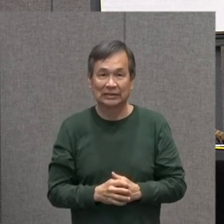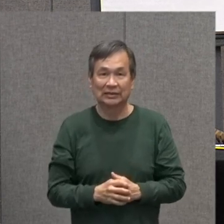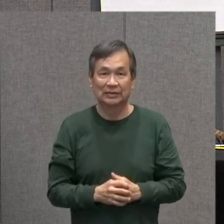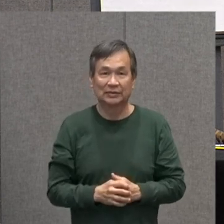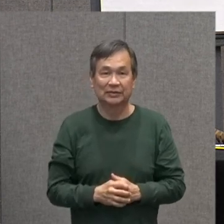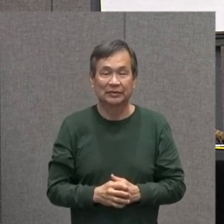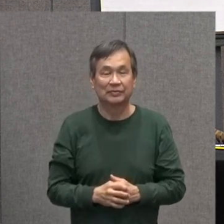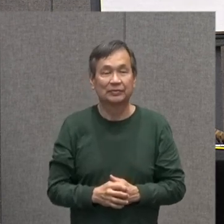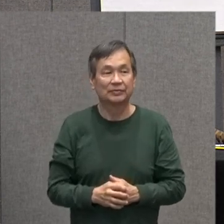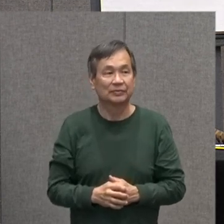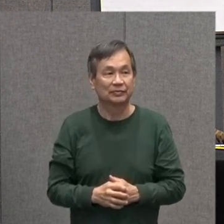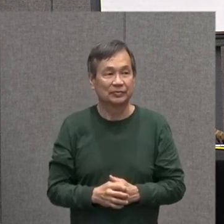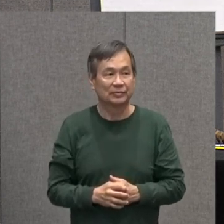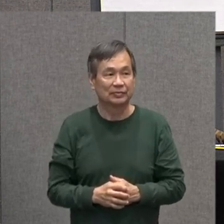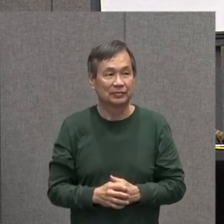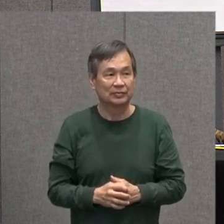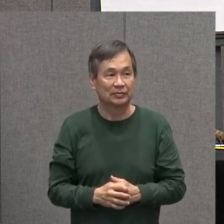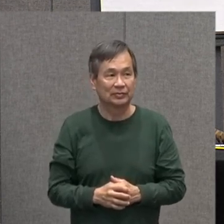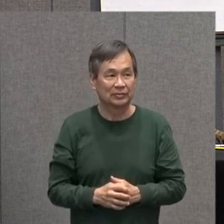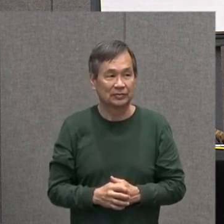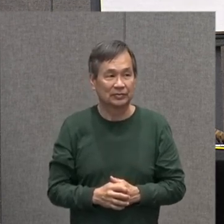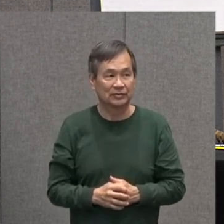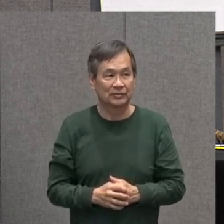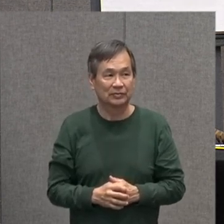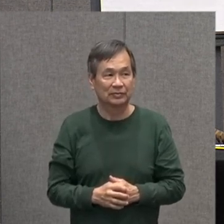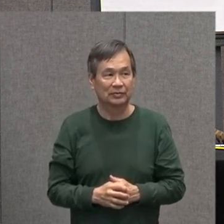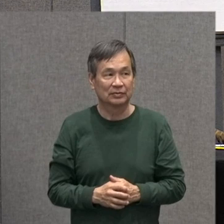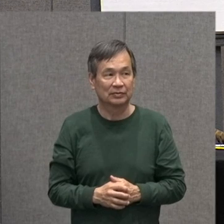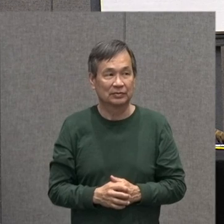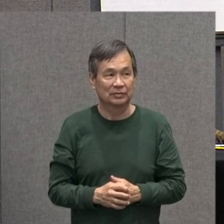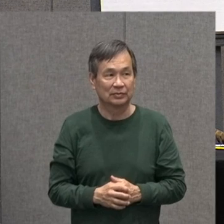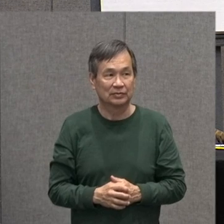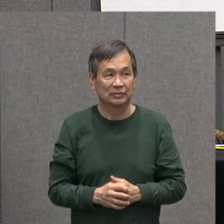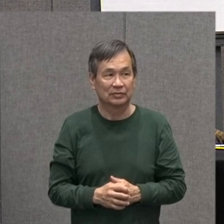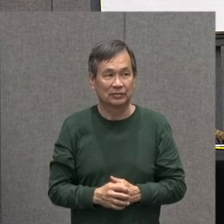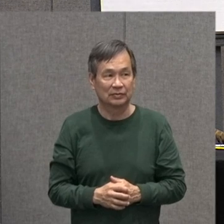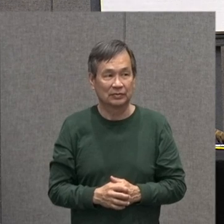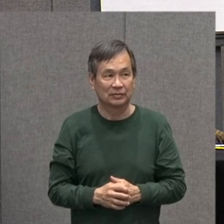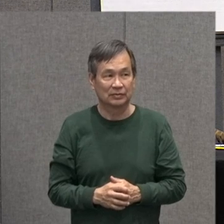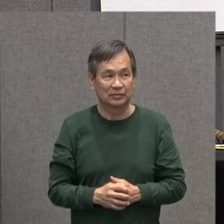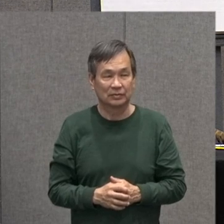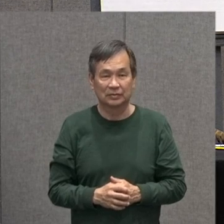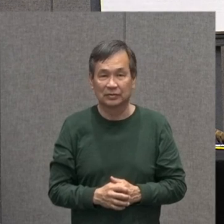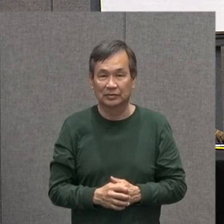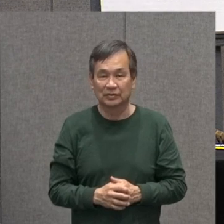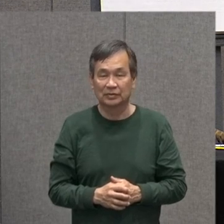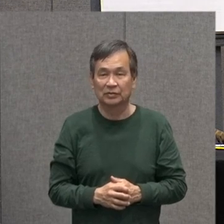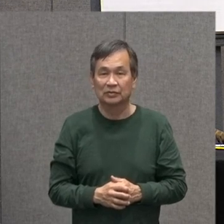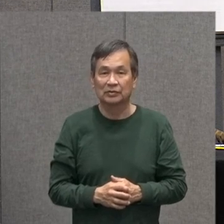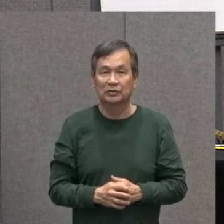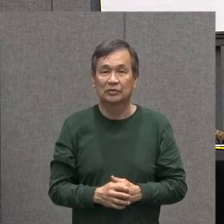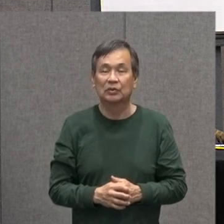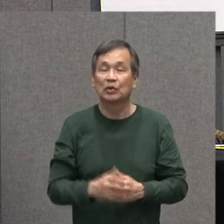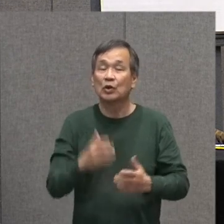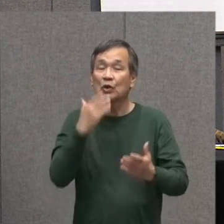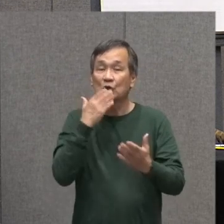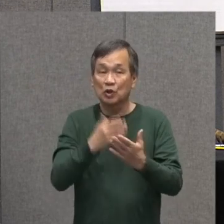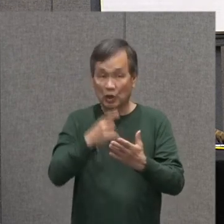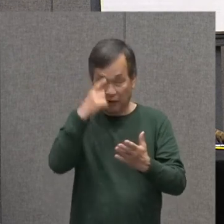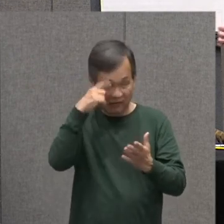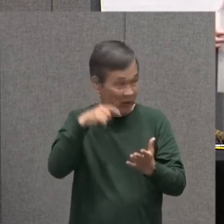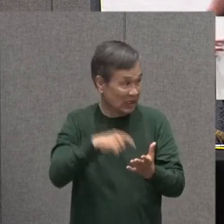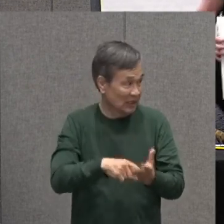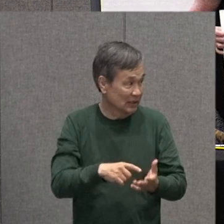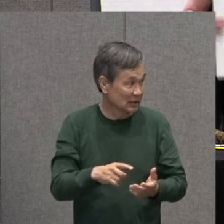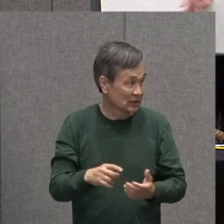And I'm going to recycle one of my visuals here. Ooh, it's going to look extra pretty. Because a good thing to use for this